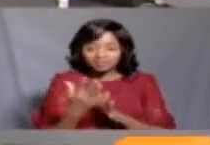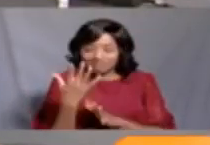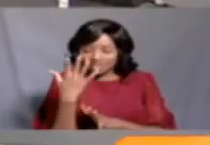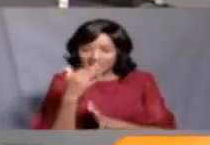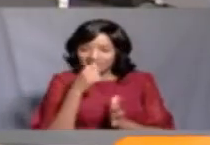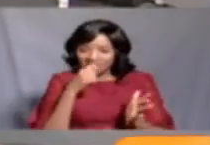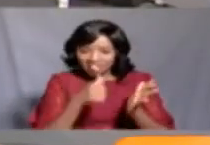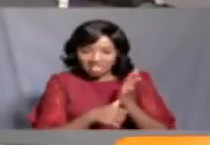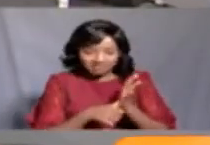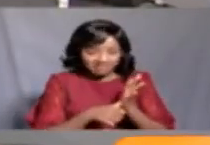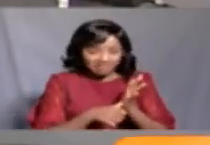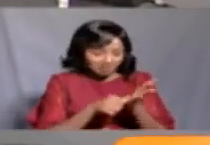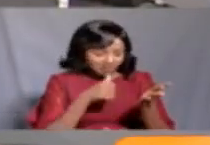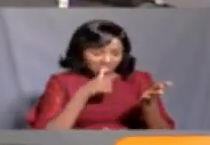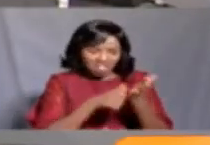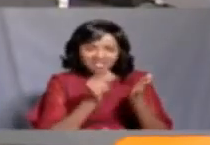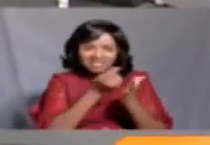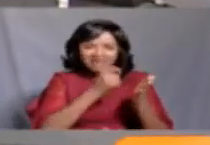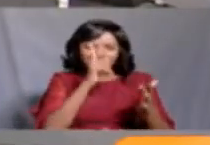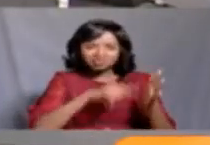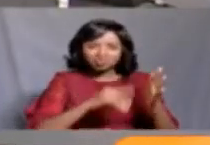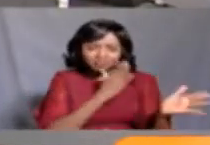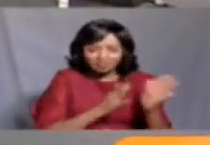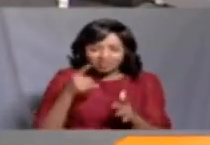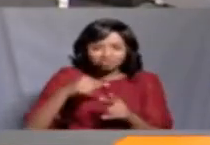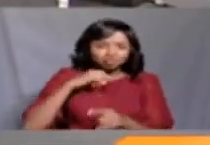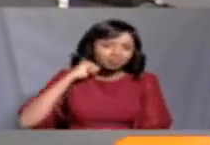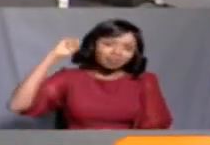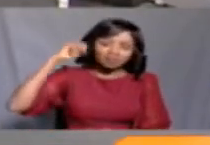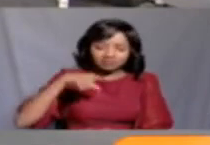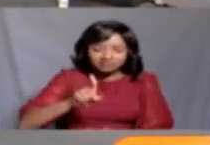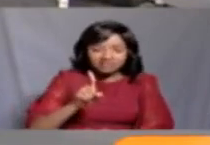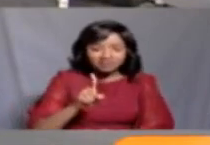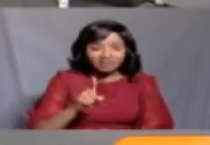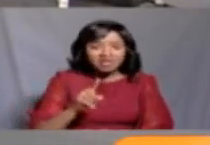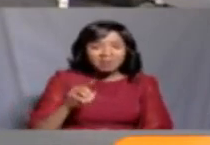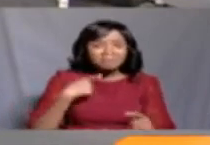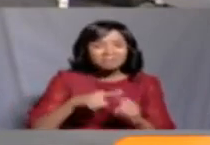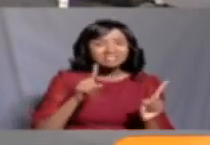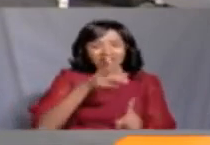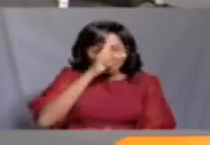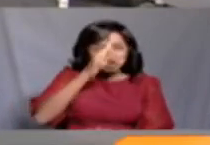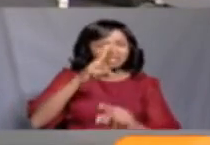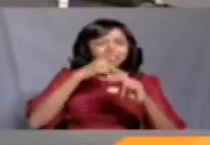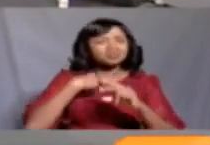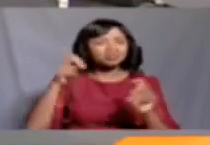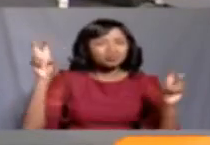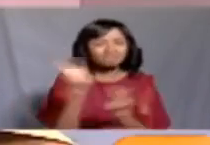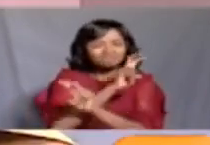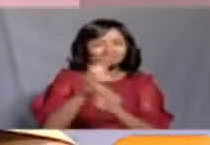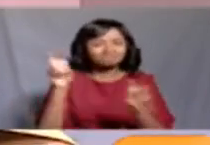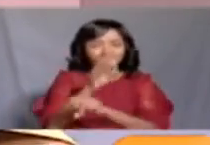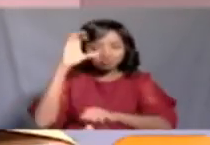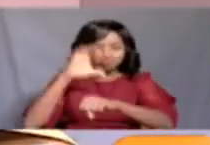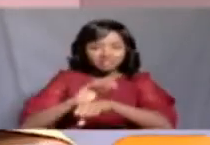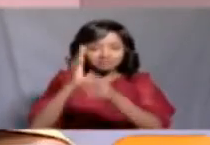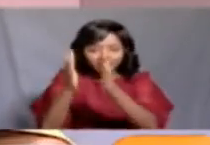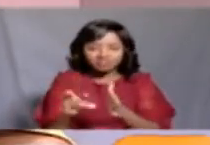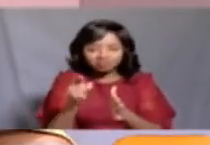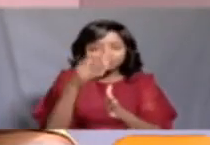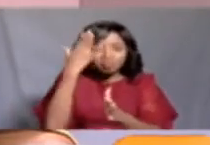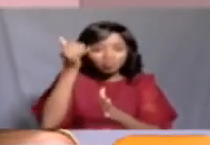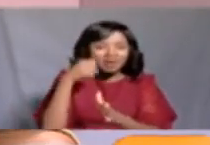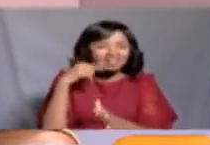need. They actually need help. But what do you make of that, and where does that play in when it comes to the mental health bill as well?